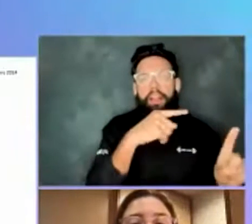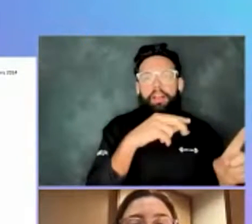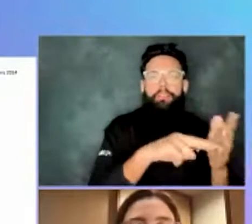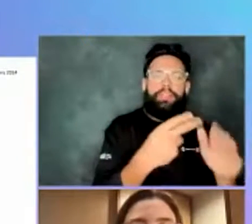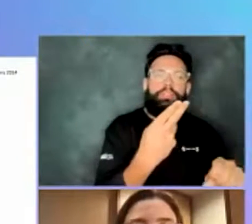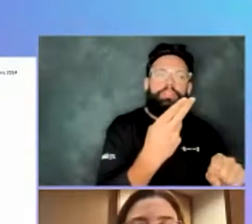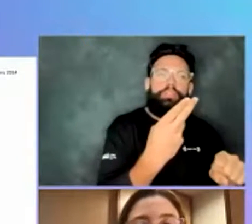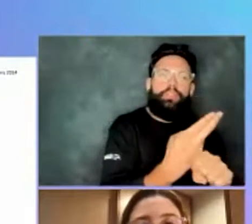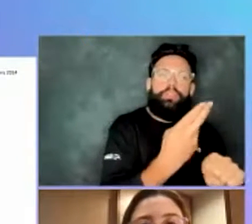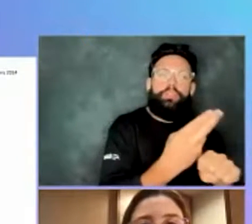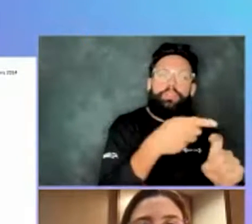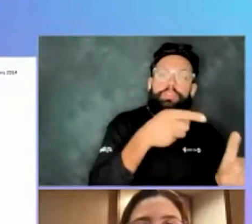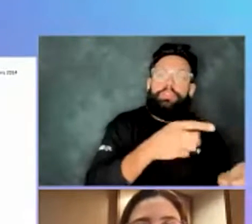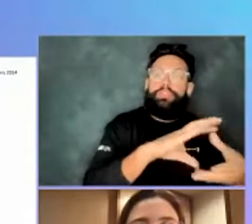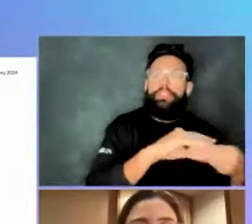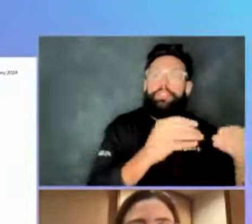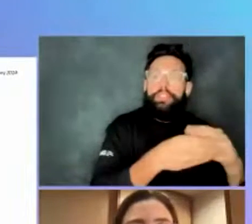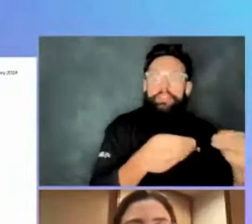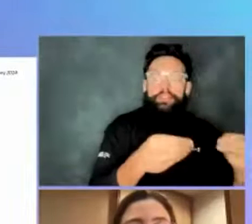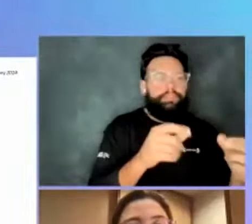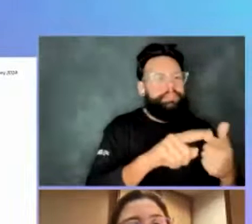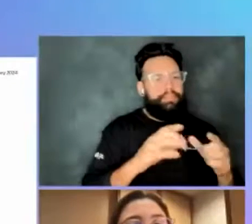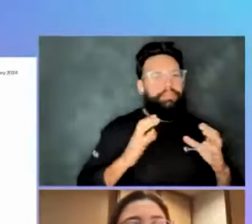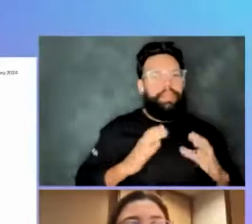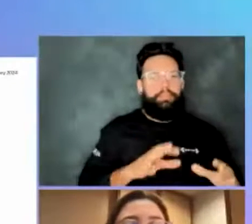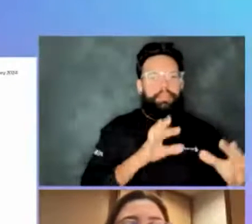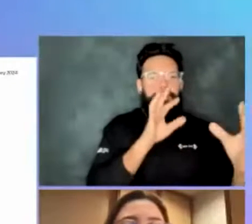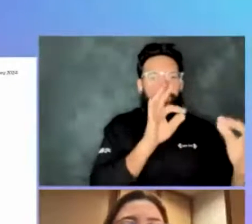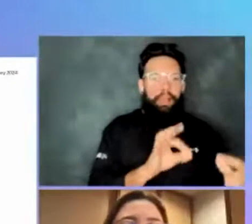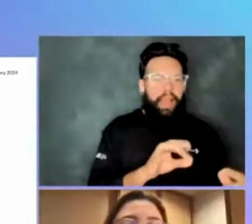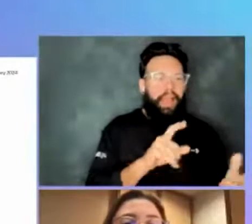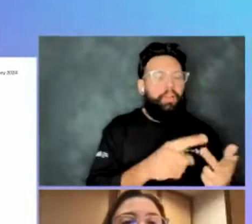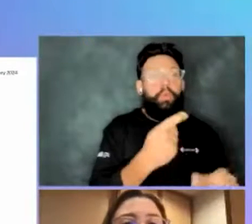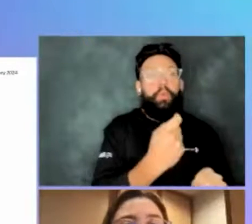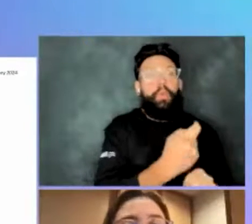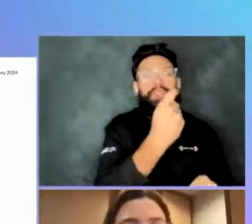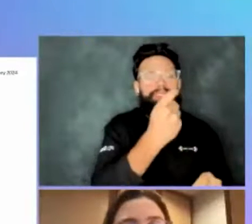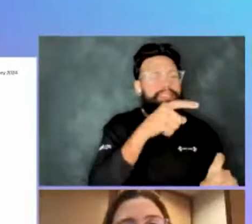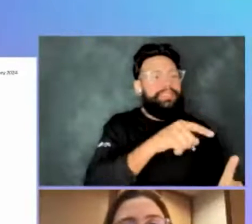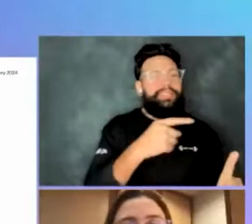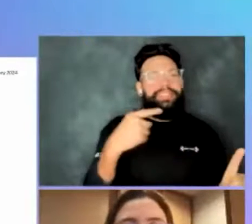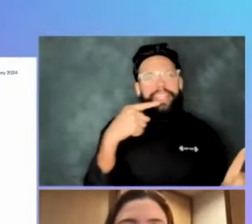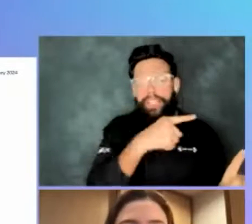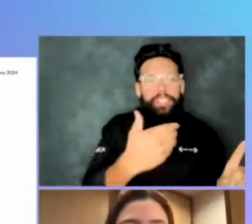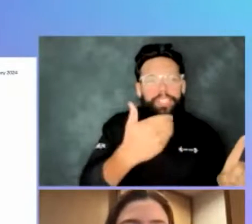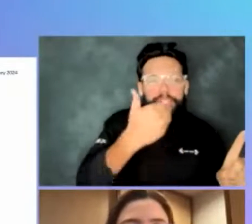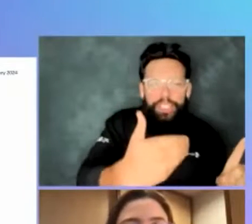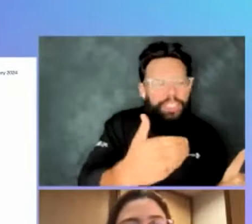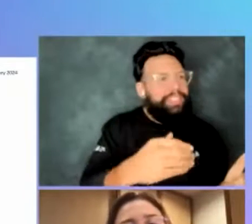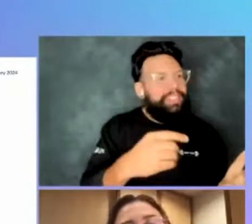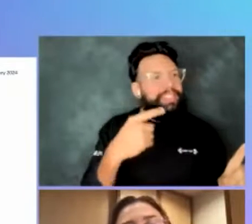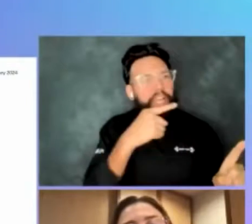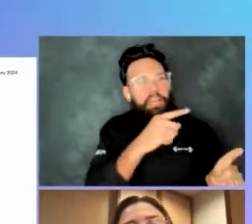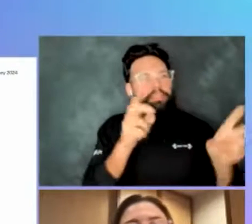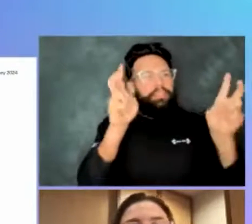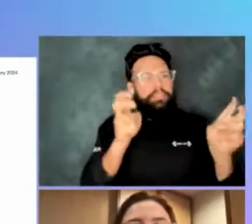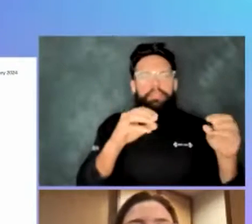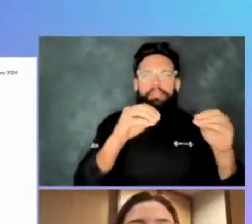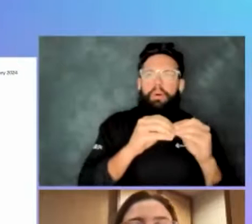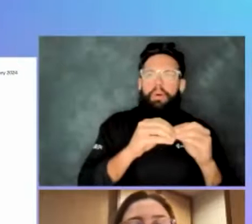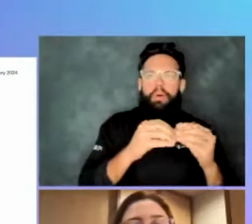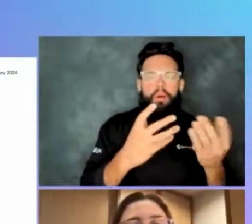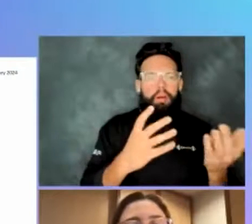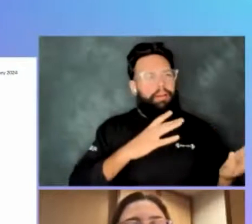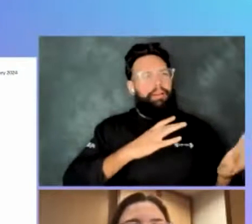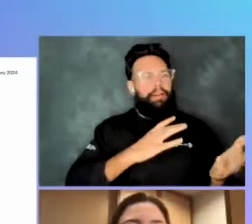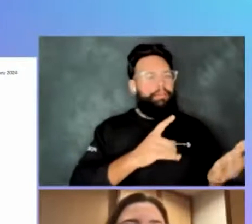and celebrating teams that are doing accessibility well. Essentially, it's humanizing accessibility. The